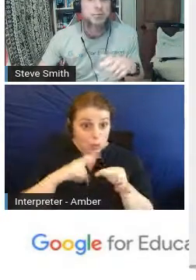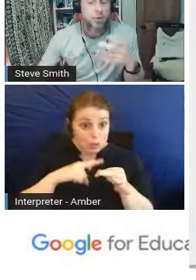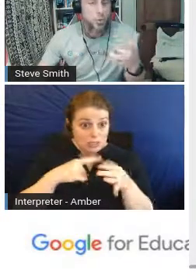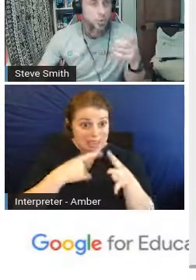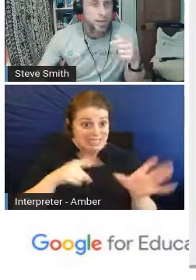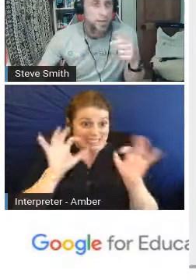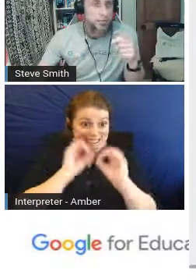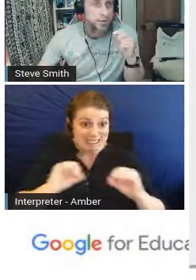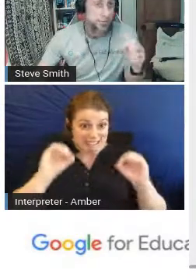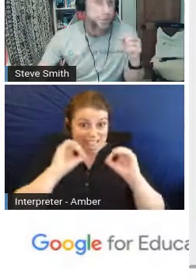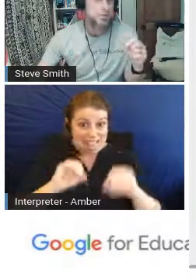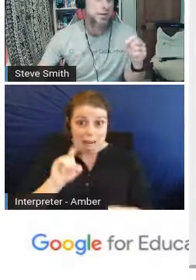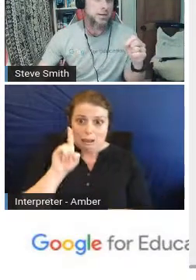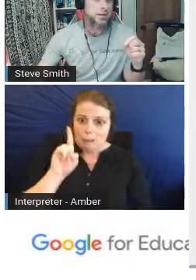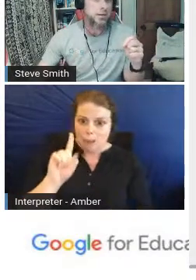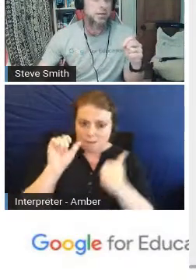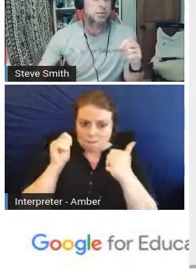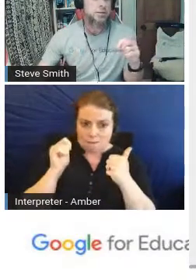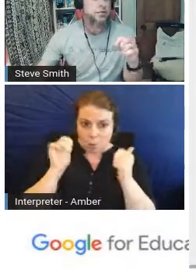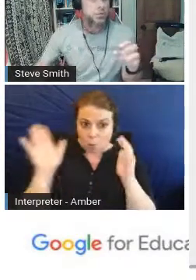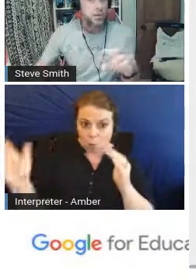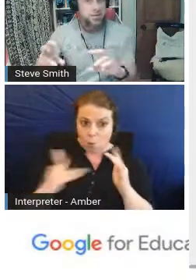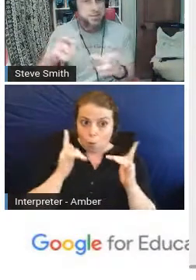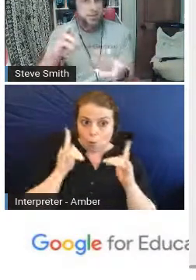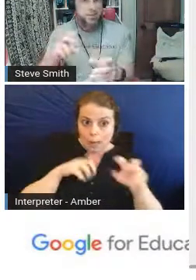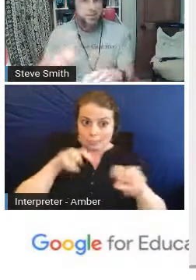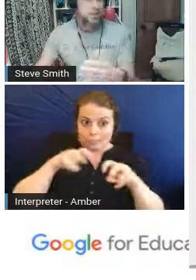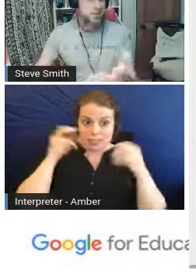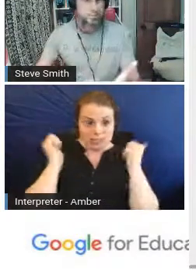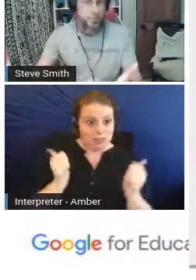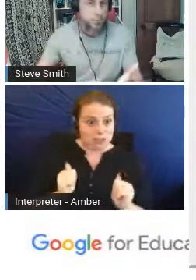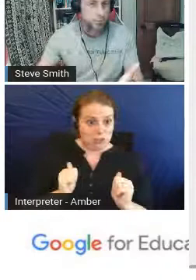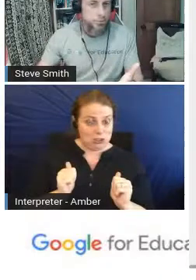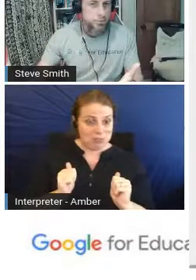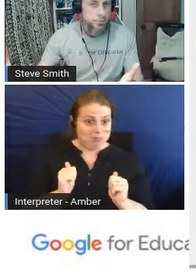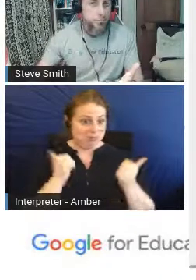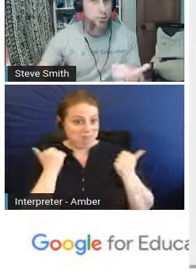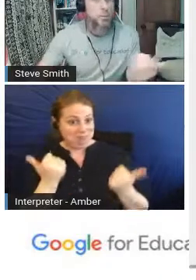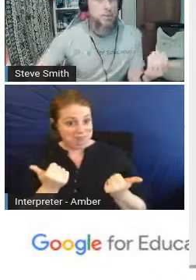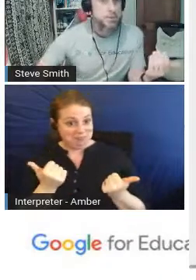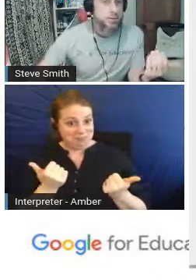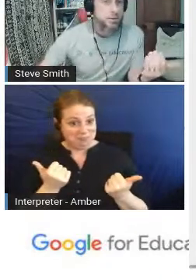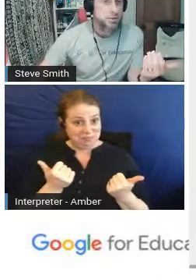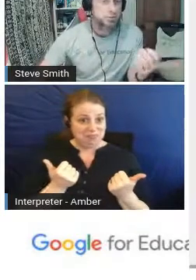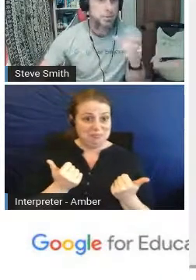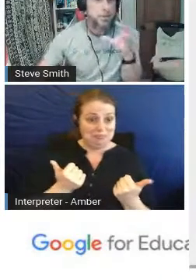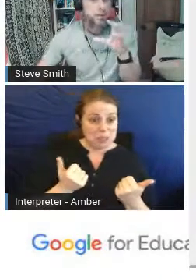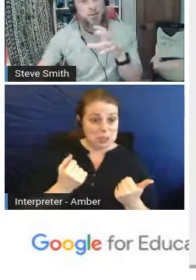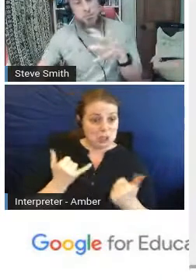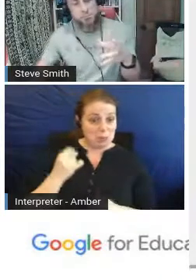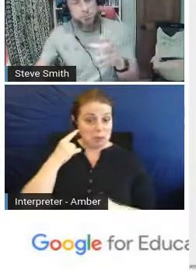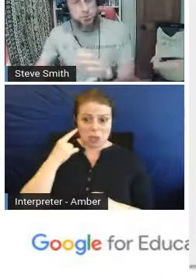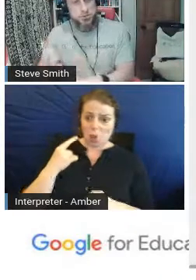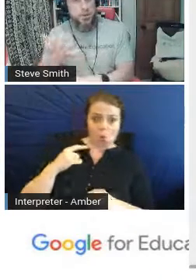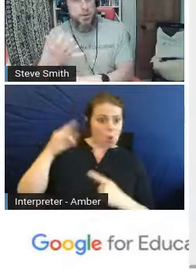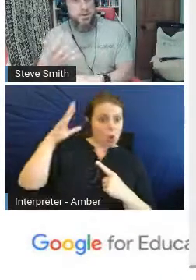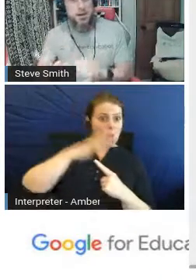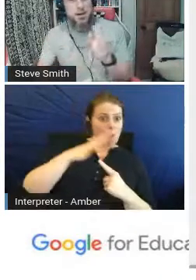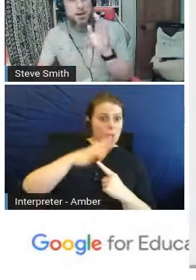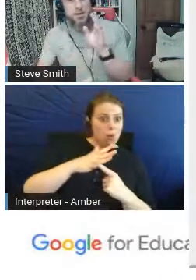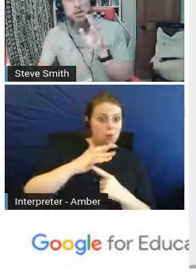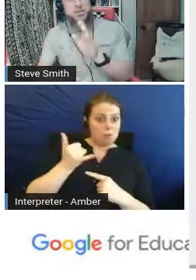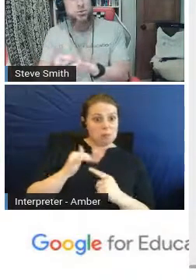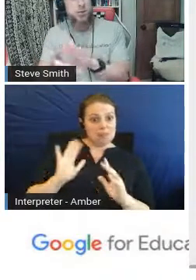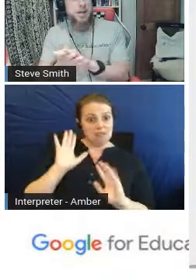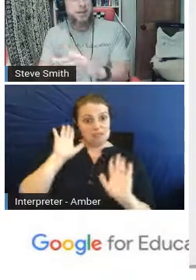done all the activity, which is great. So this is a way to start to think, well, that's pretty important, or maybe it's not. But two takeaways